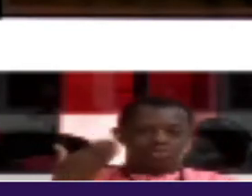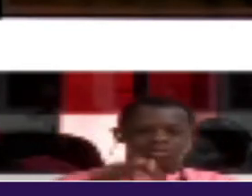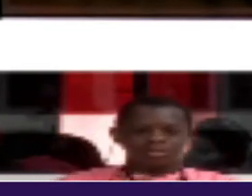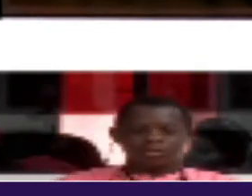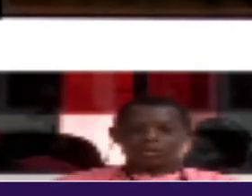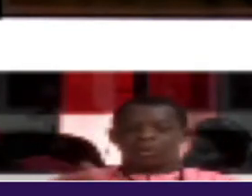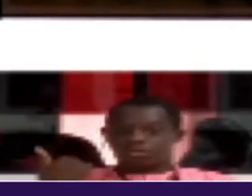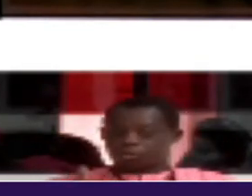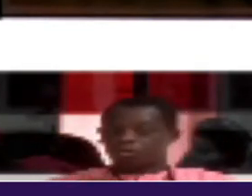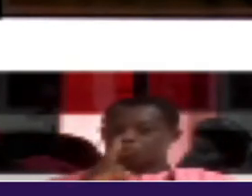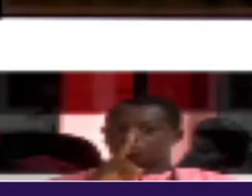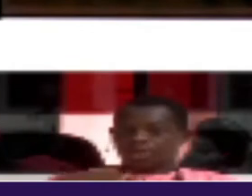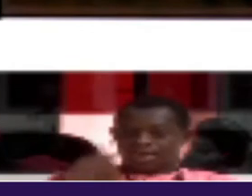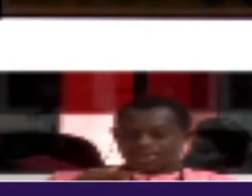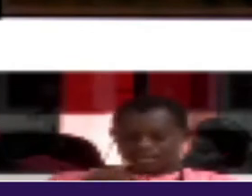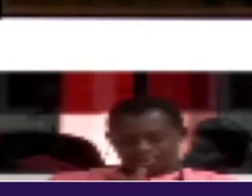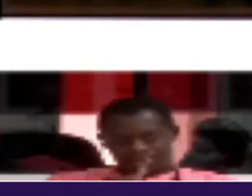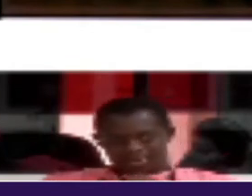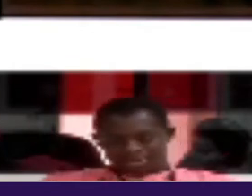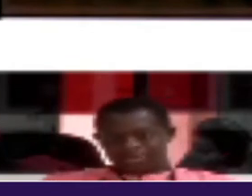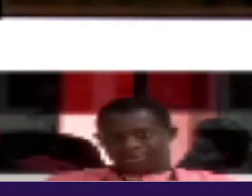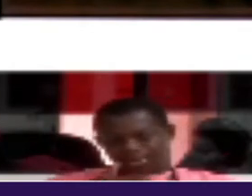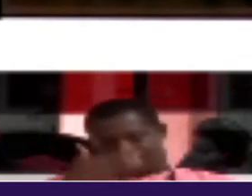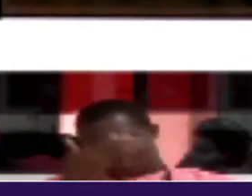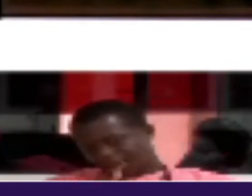the people who attended that meeting was I myself, I was there,